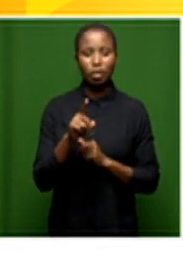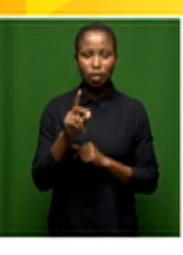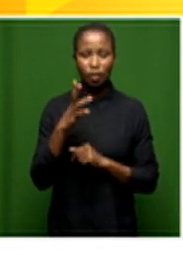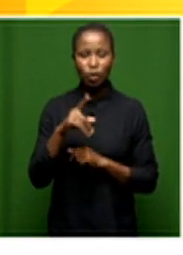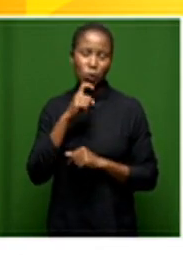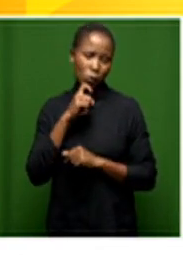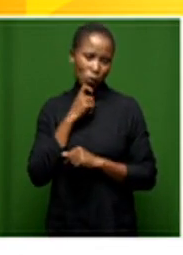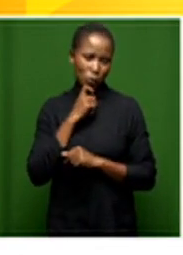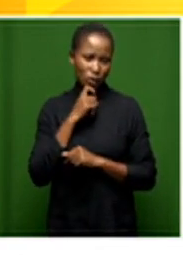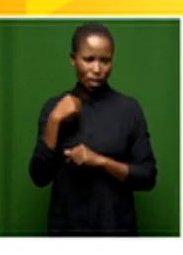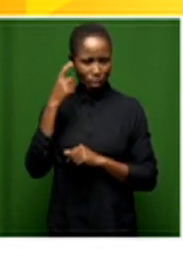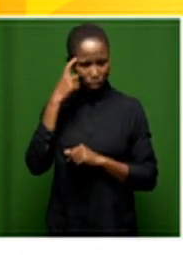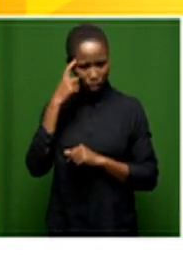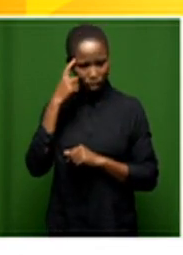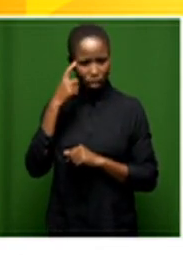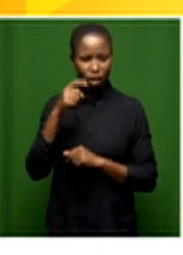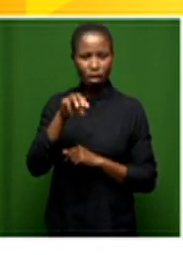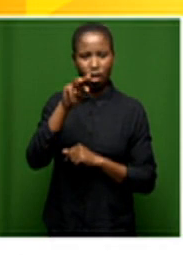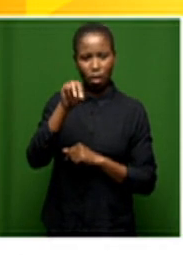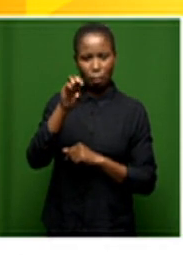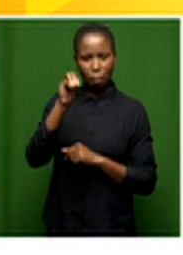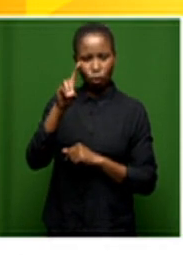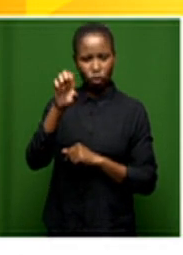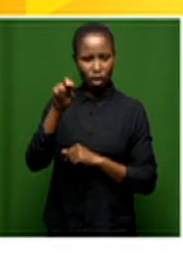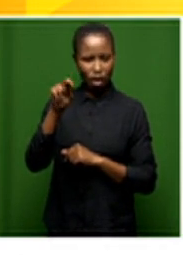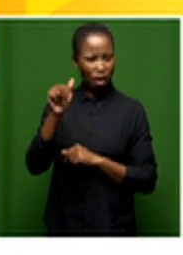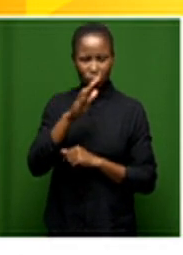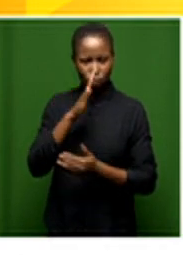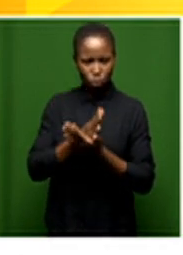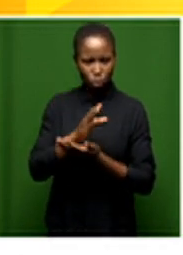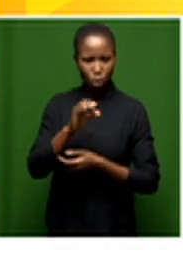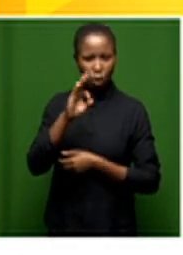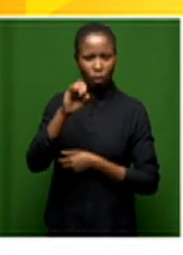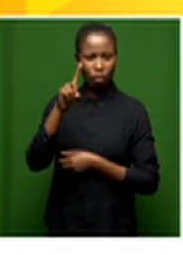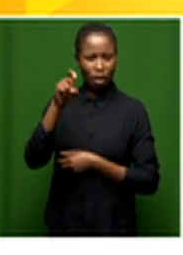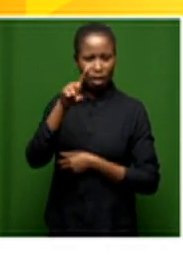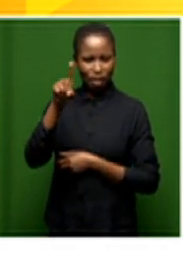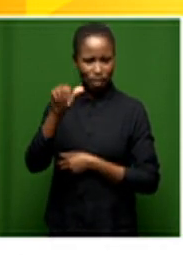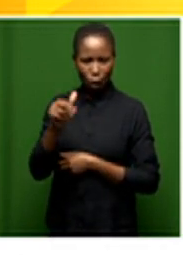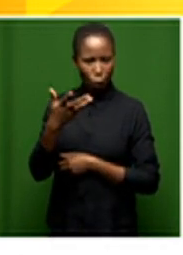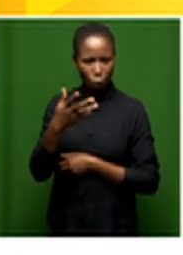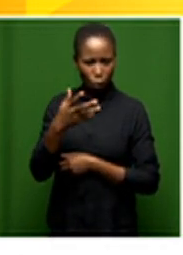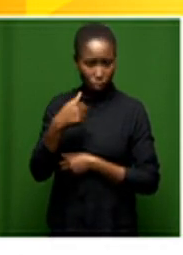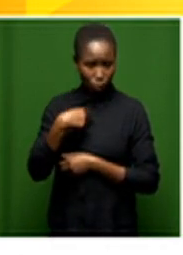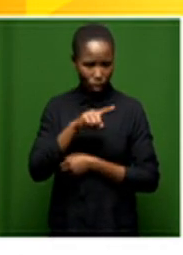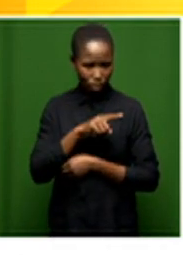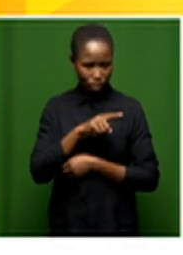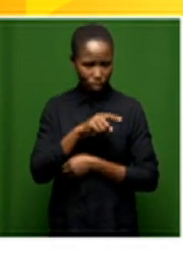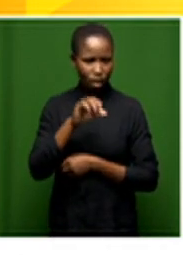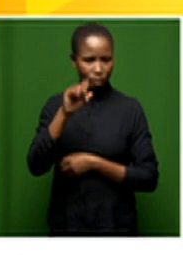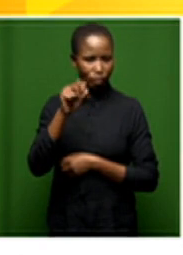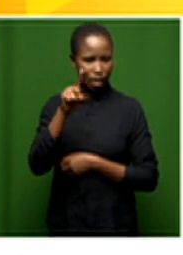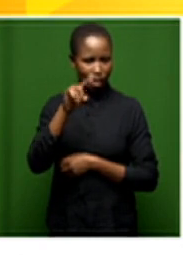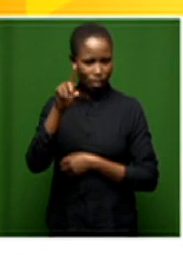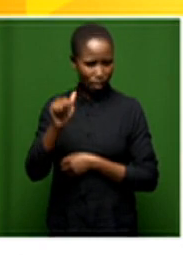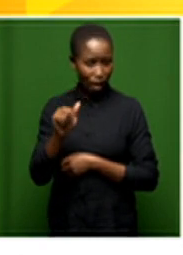think it's the Moderna vaccine. I don't know if it's Pfizer or is it AstraZeneca. I'm not sure which one. It's Pfizer, correct? And